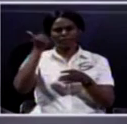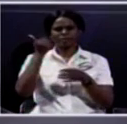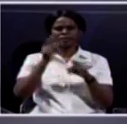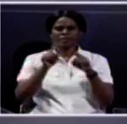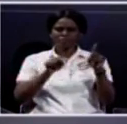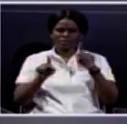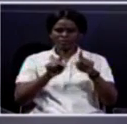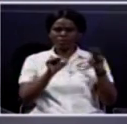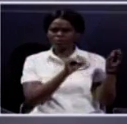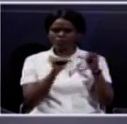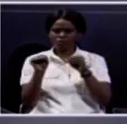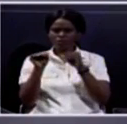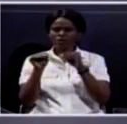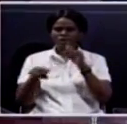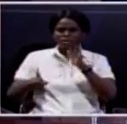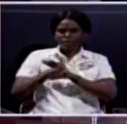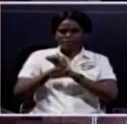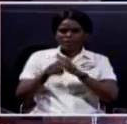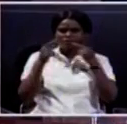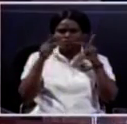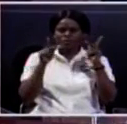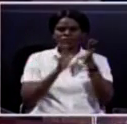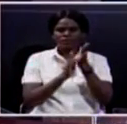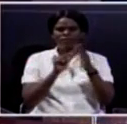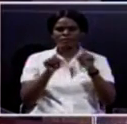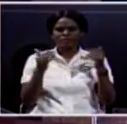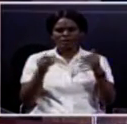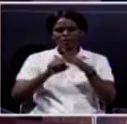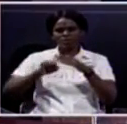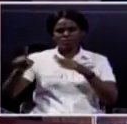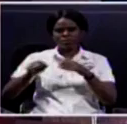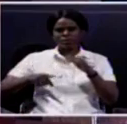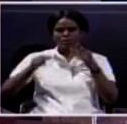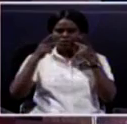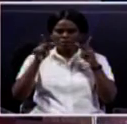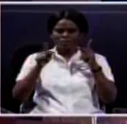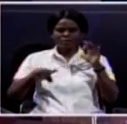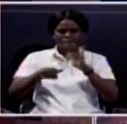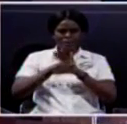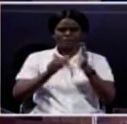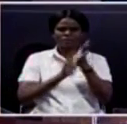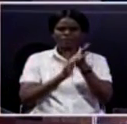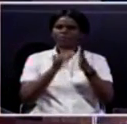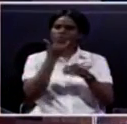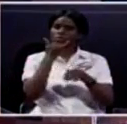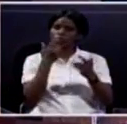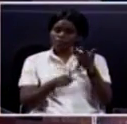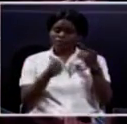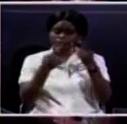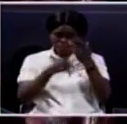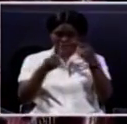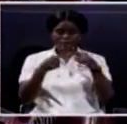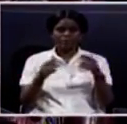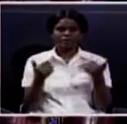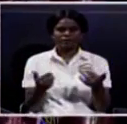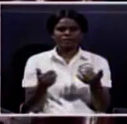private schools to public schools. Now people are running away from public schools into private schools. What happened? Very good. You see,